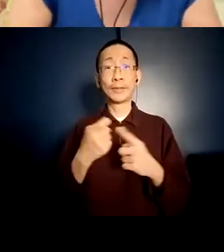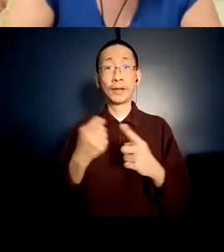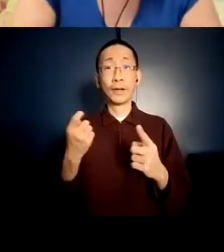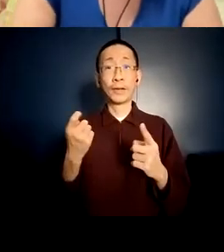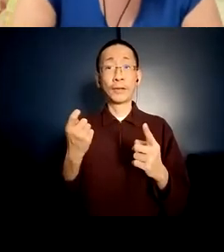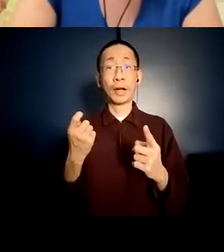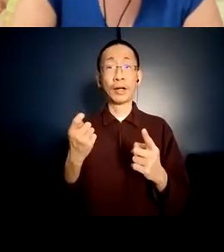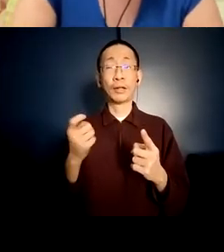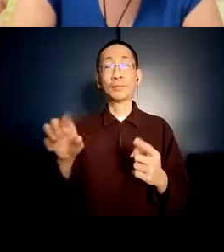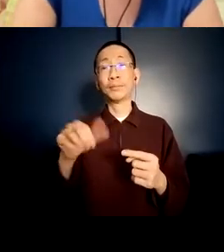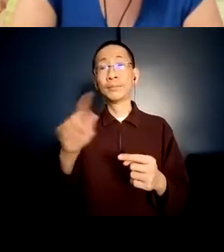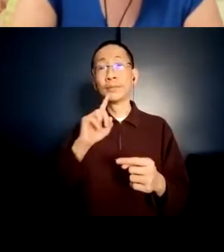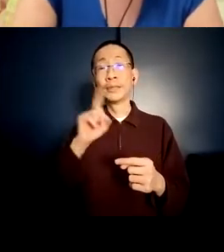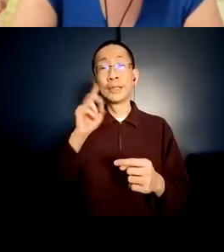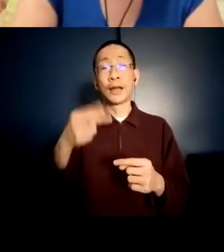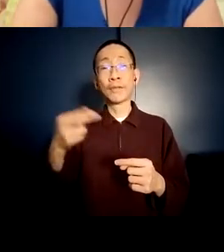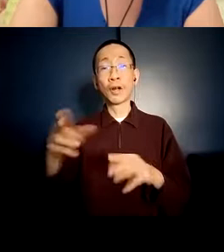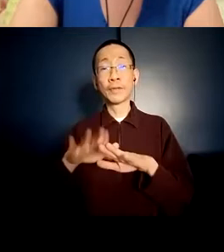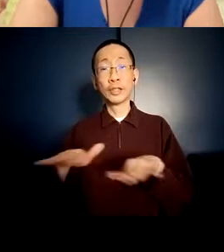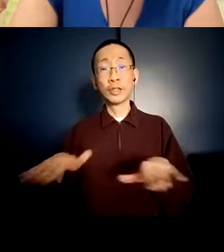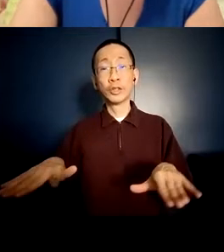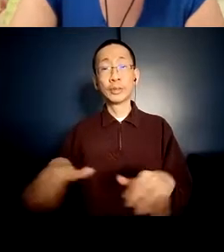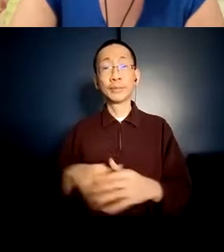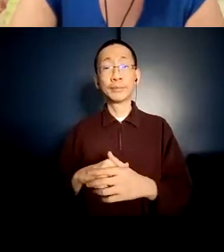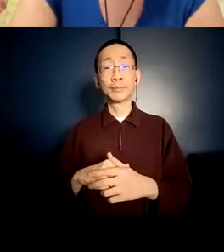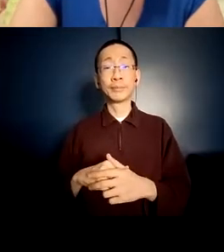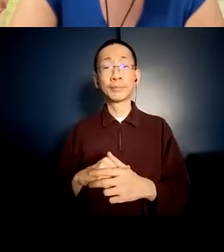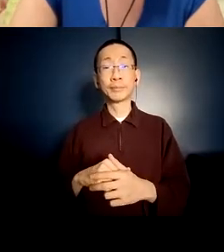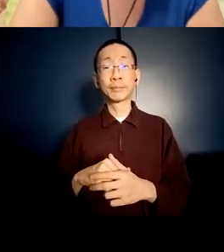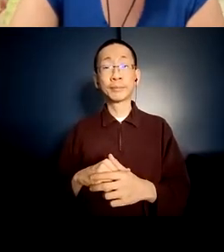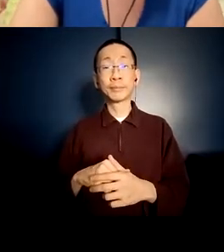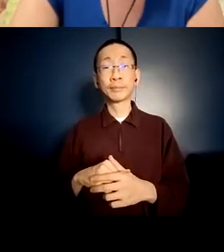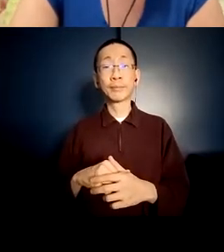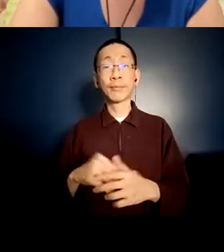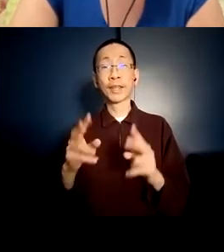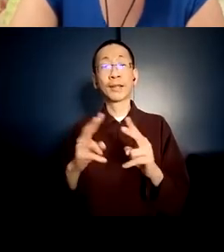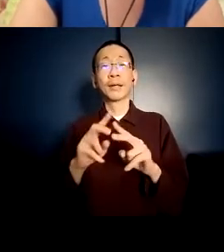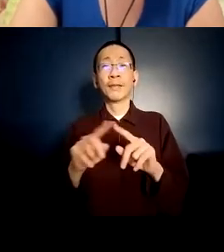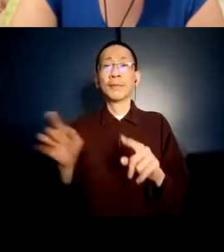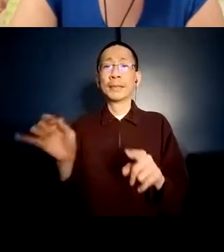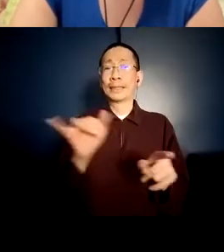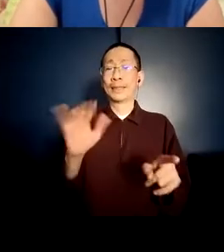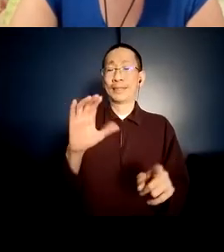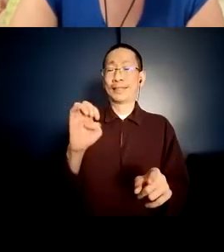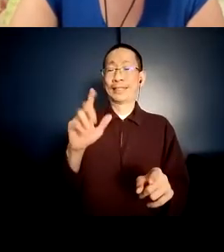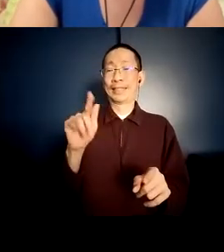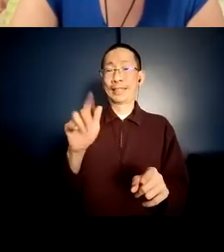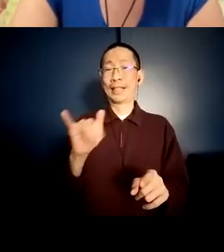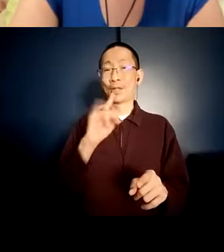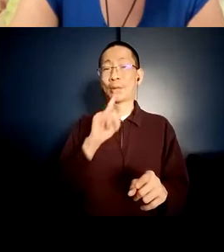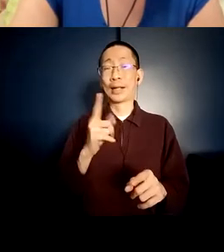from that of deaf and hard of hearing children. So very similar to Cecily, actually, I have